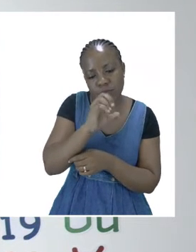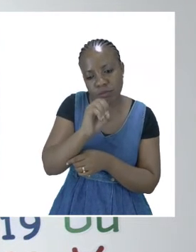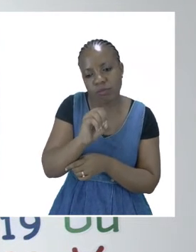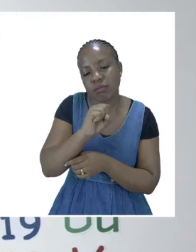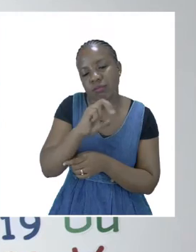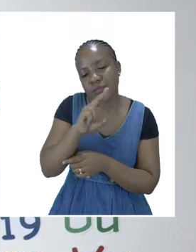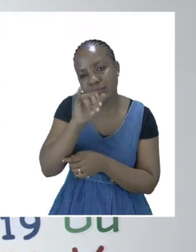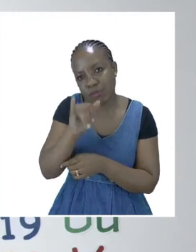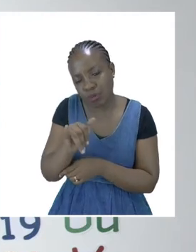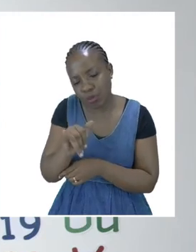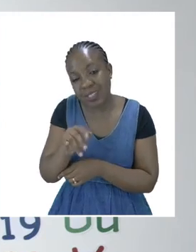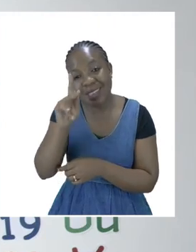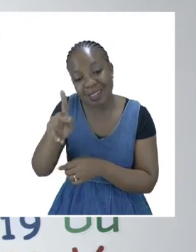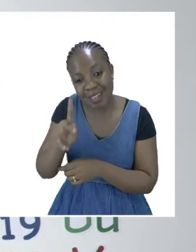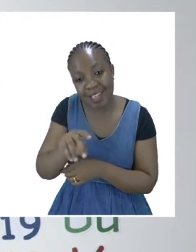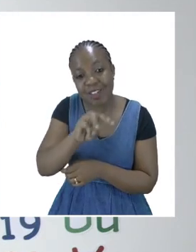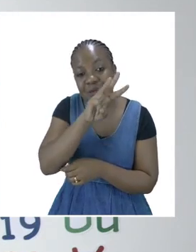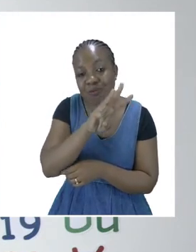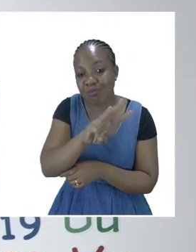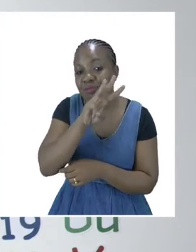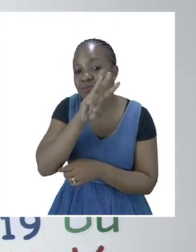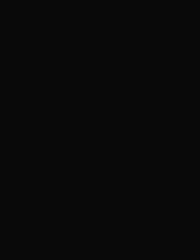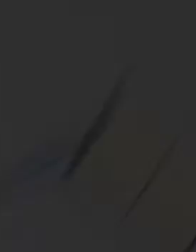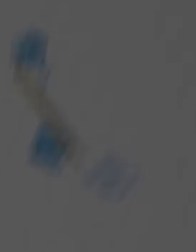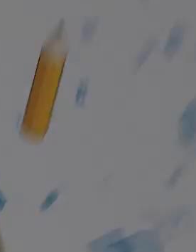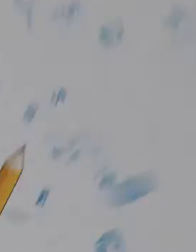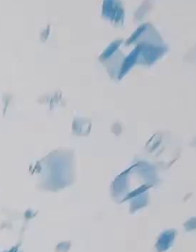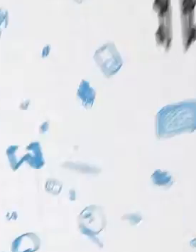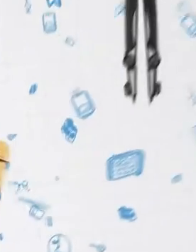our website, Zoshi Online.